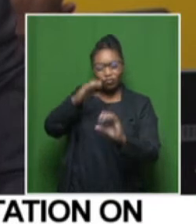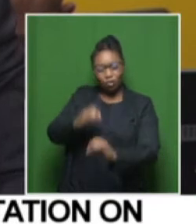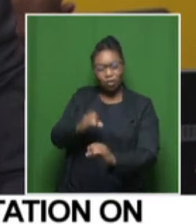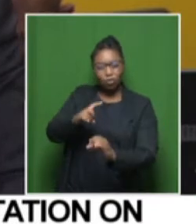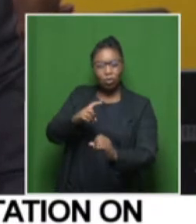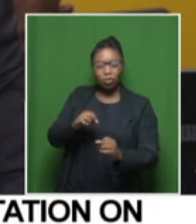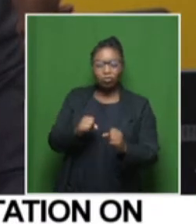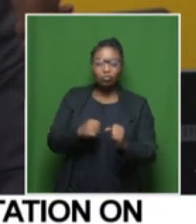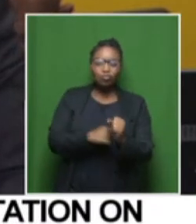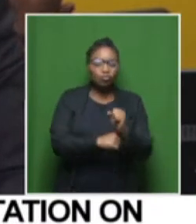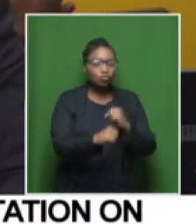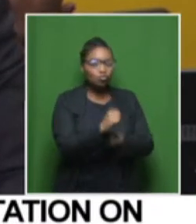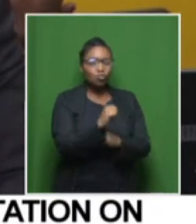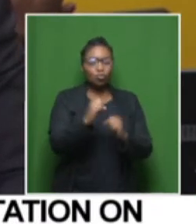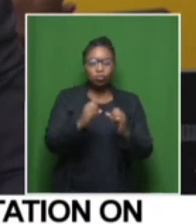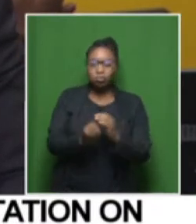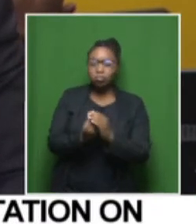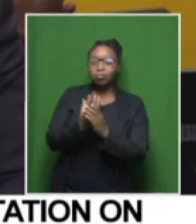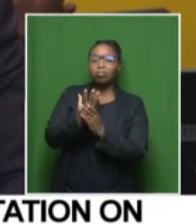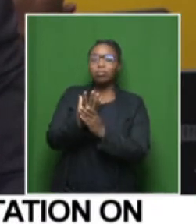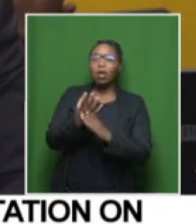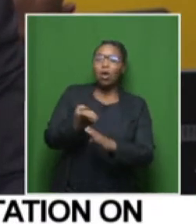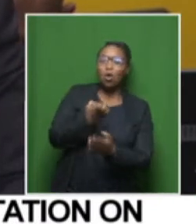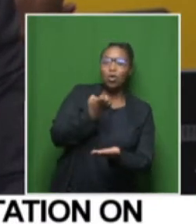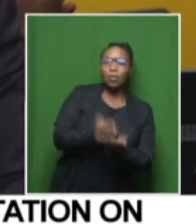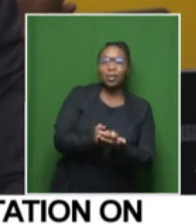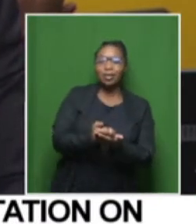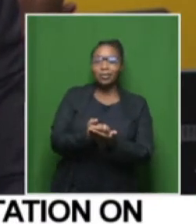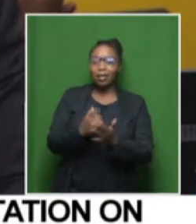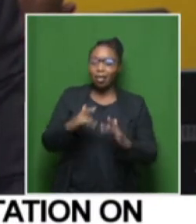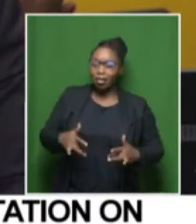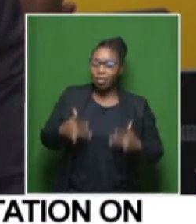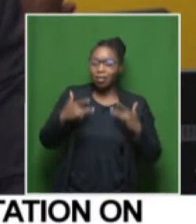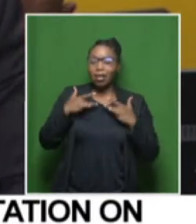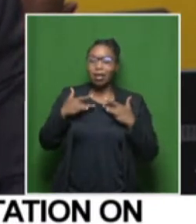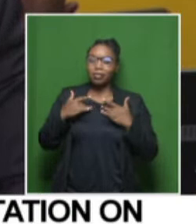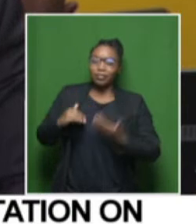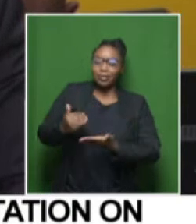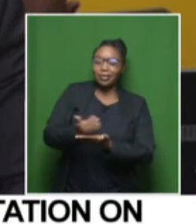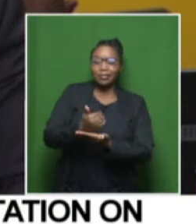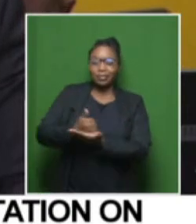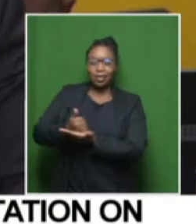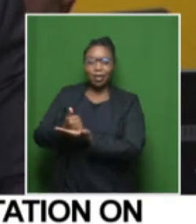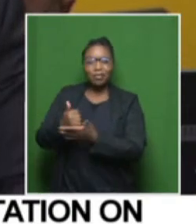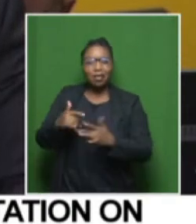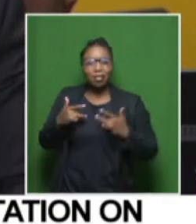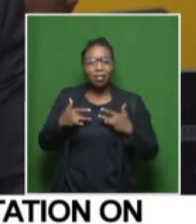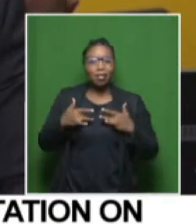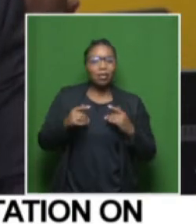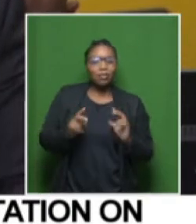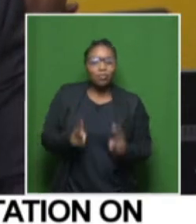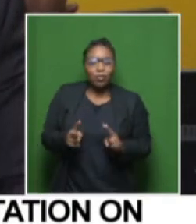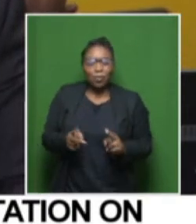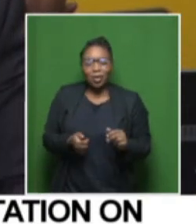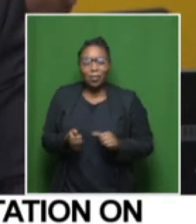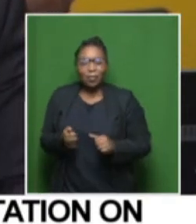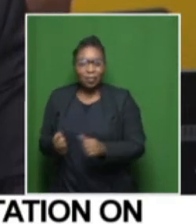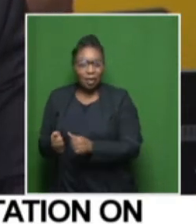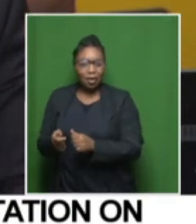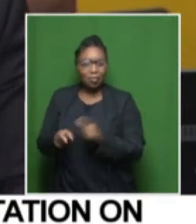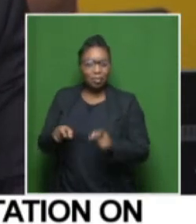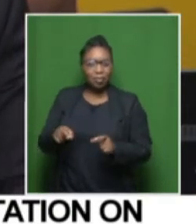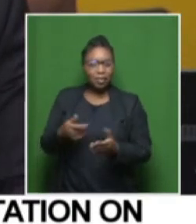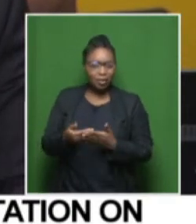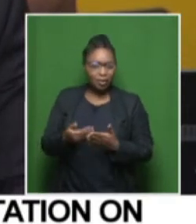economy, saving lives and restoring livelihoods, as well as securing a long-term